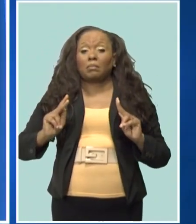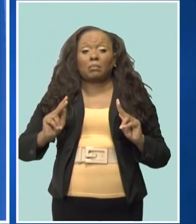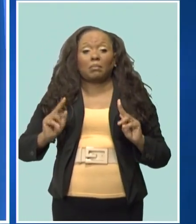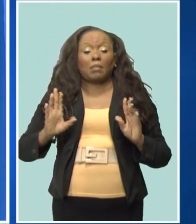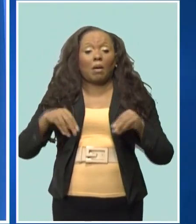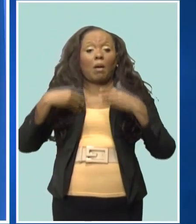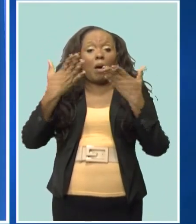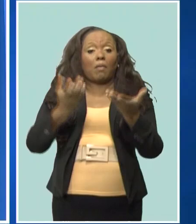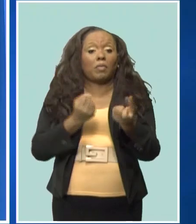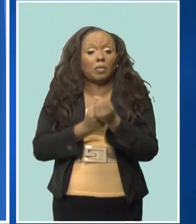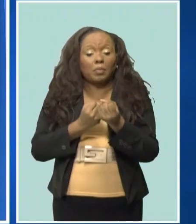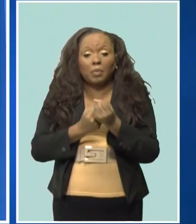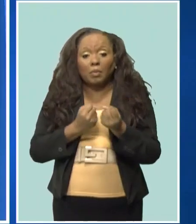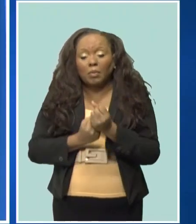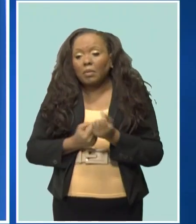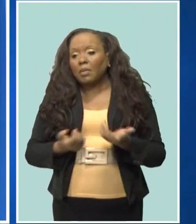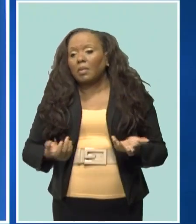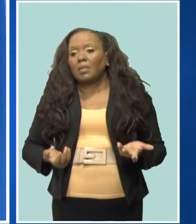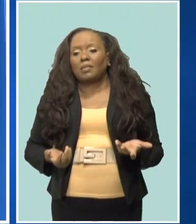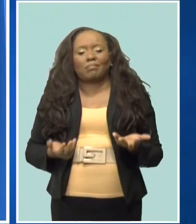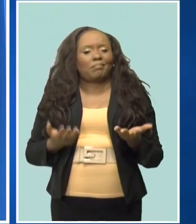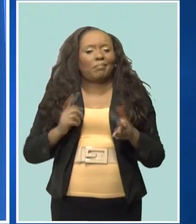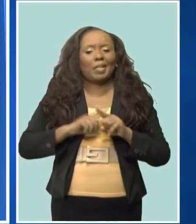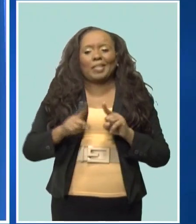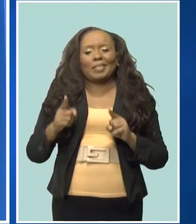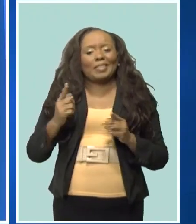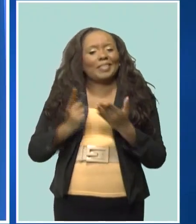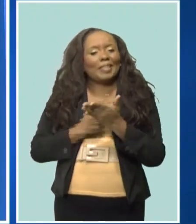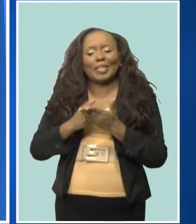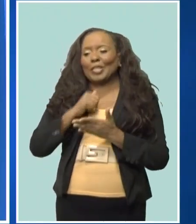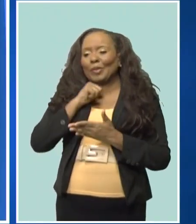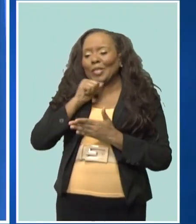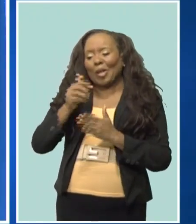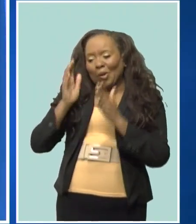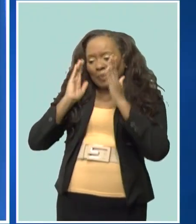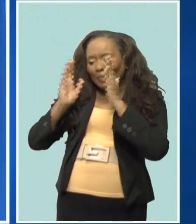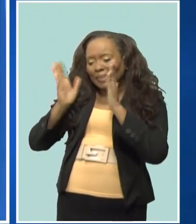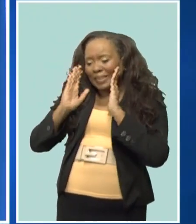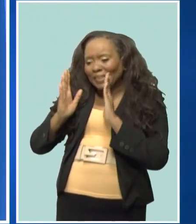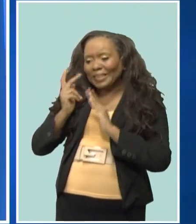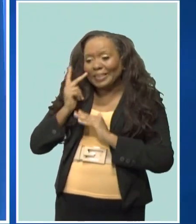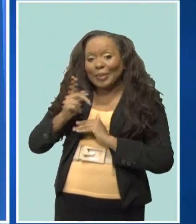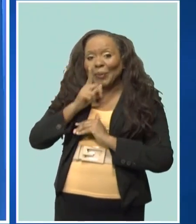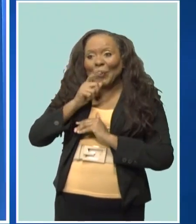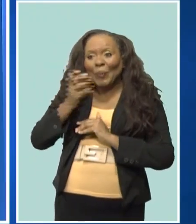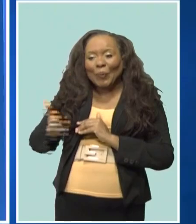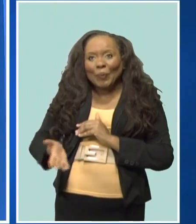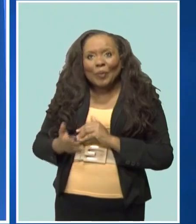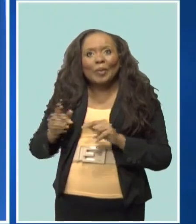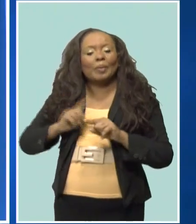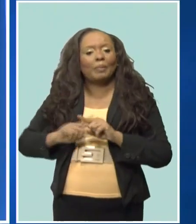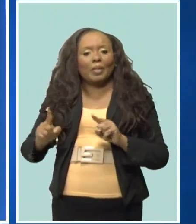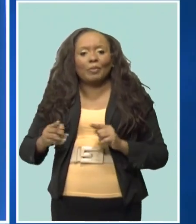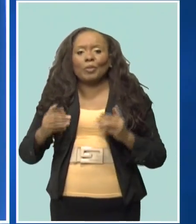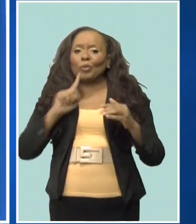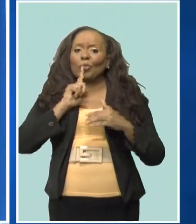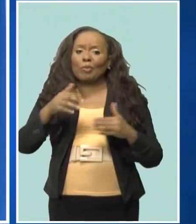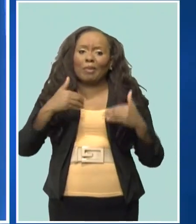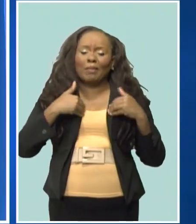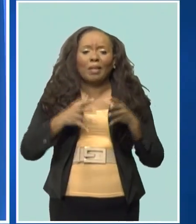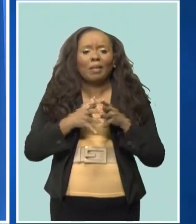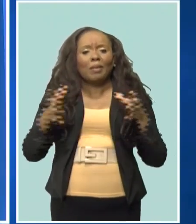we do as a country, as a nation, we fail to understand that there are a set of Barbadians